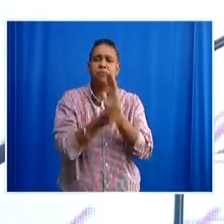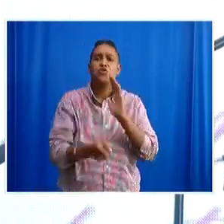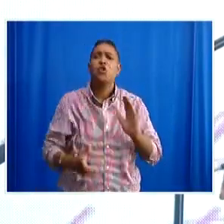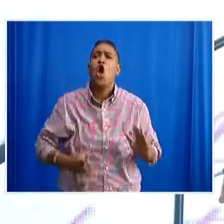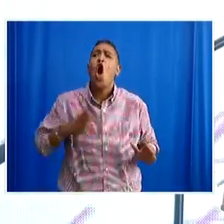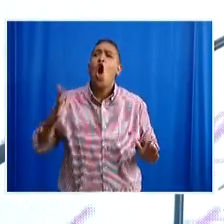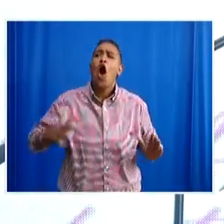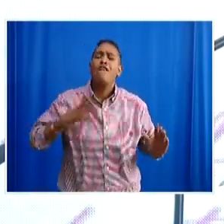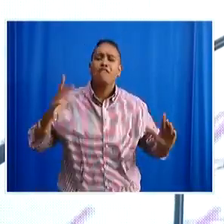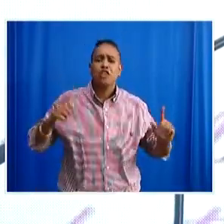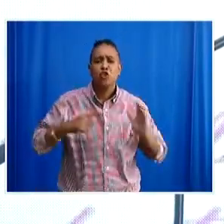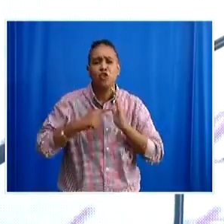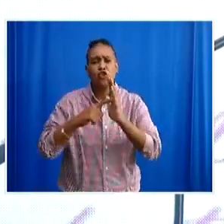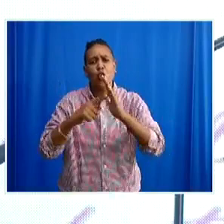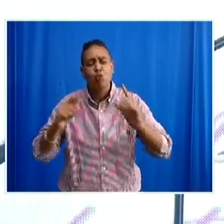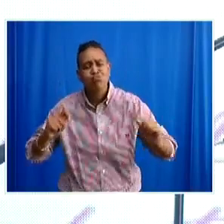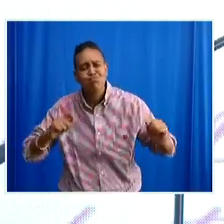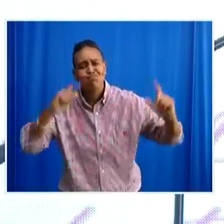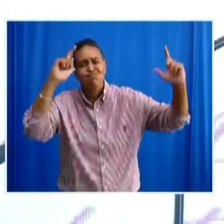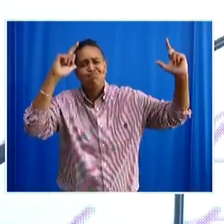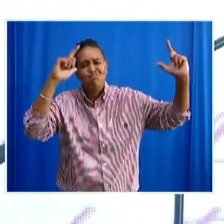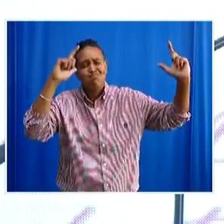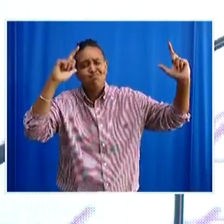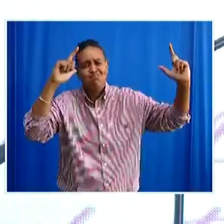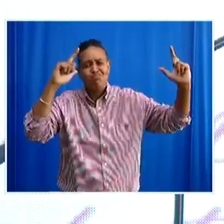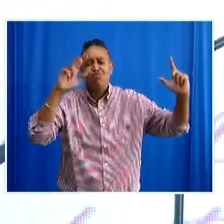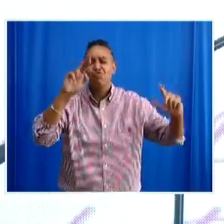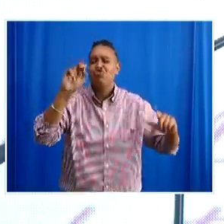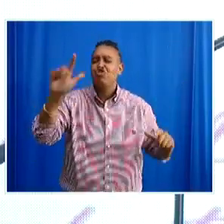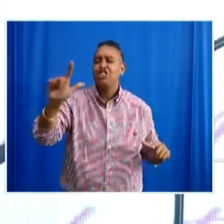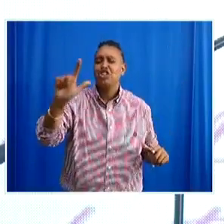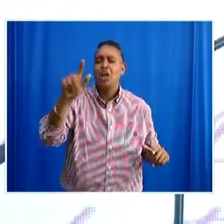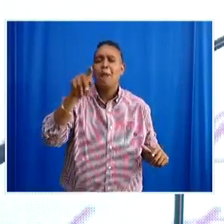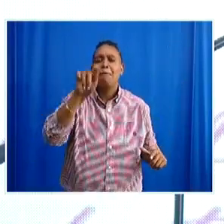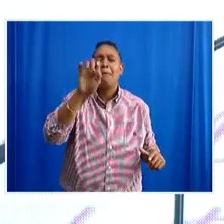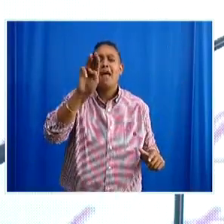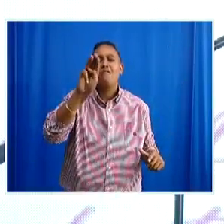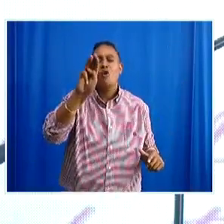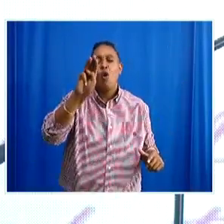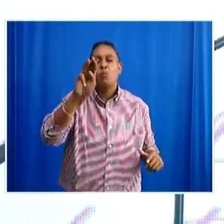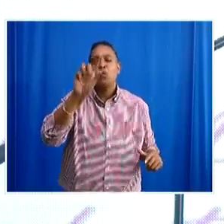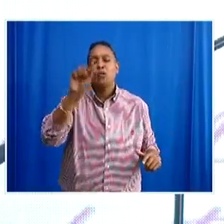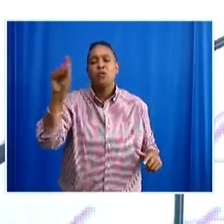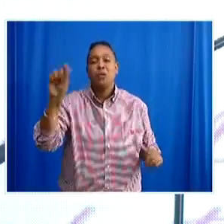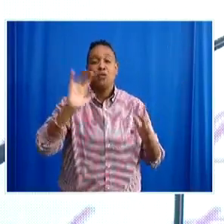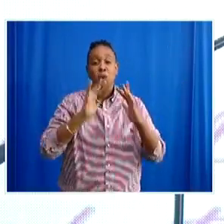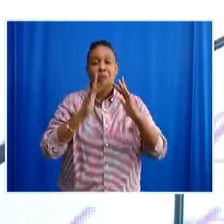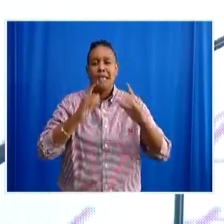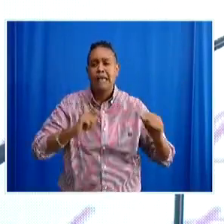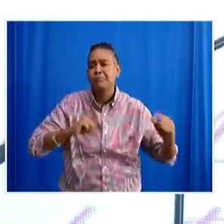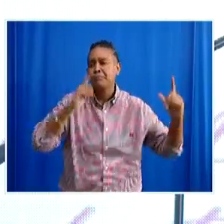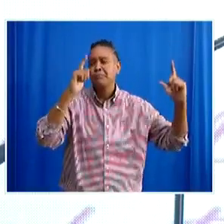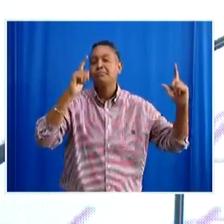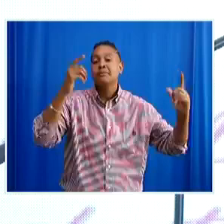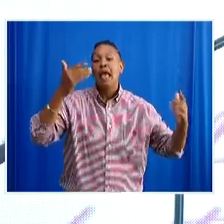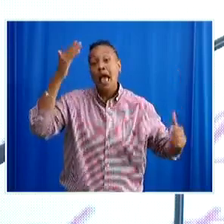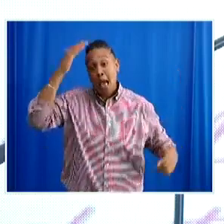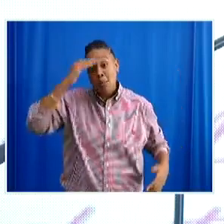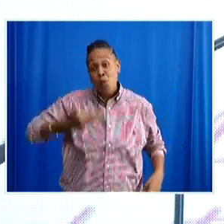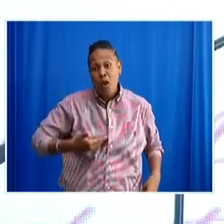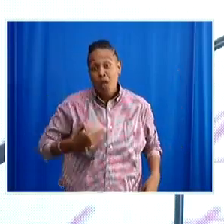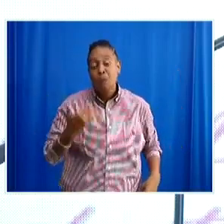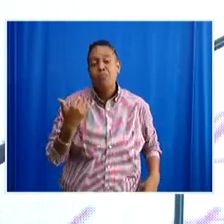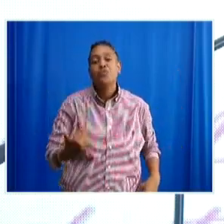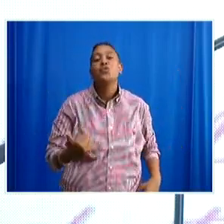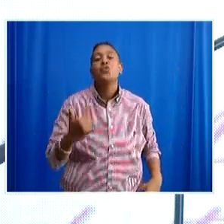official unveiling of the Regional Platform 2020 website. Please help me welcome Mr.